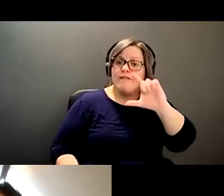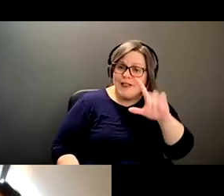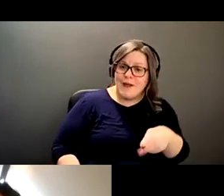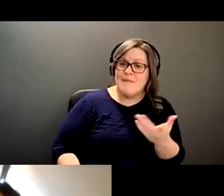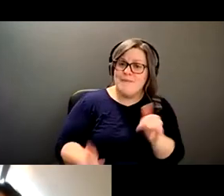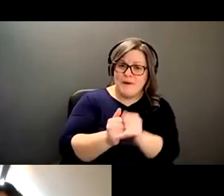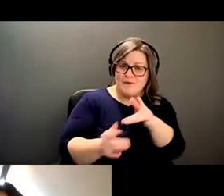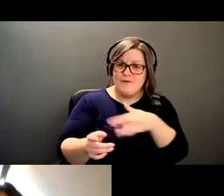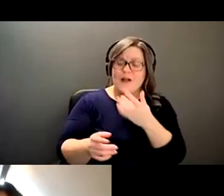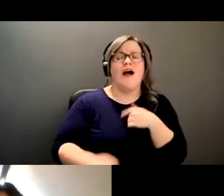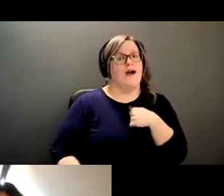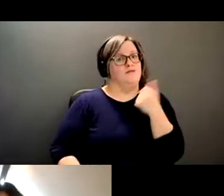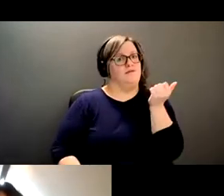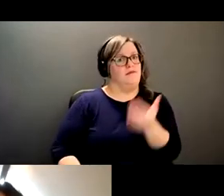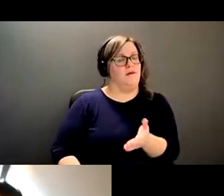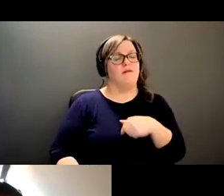amazing